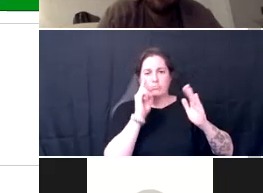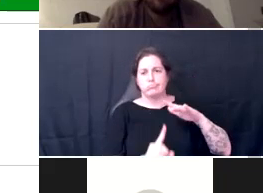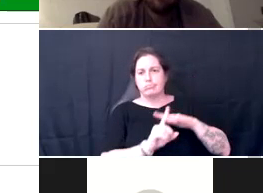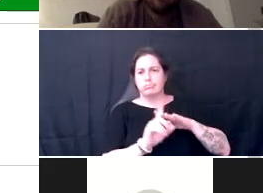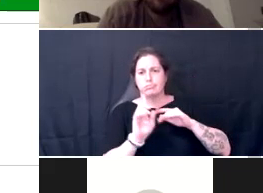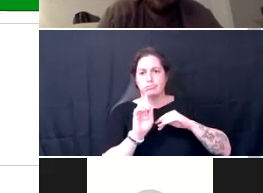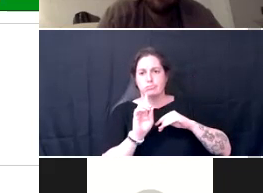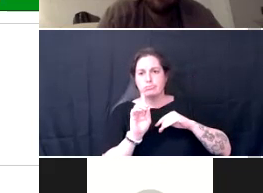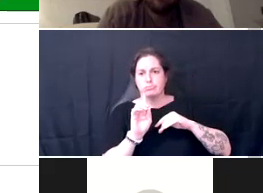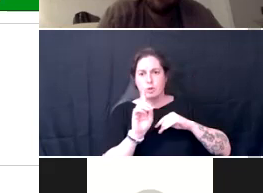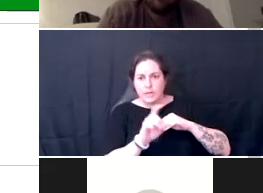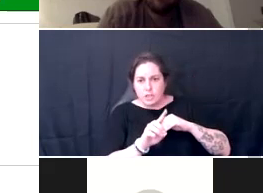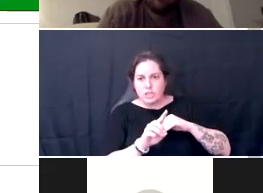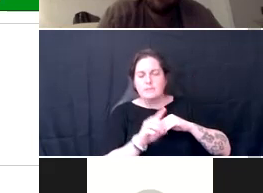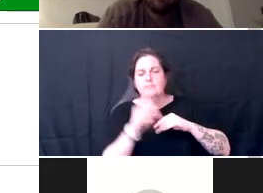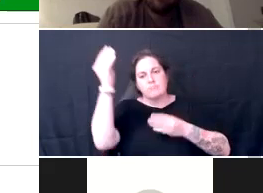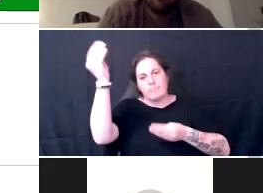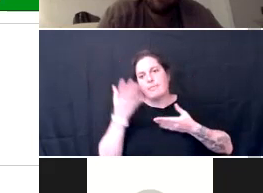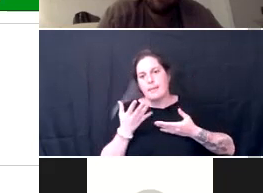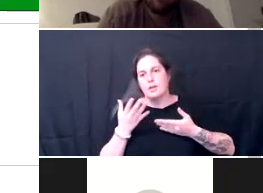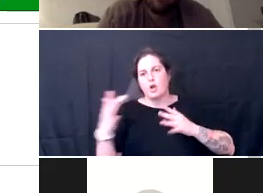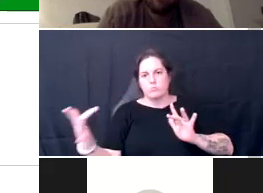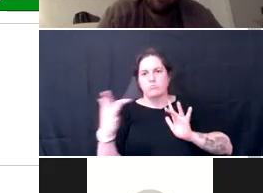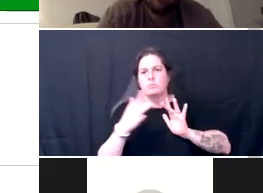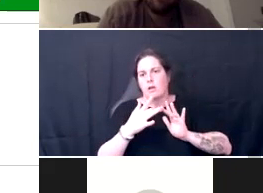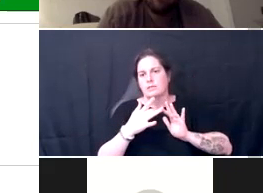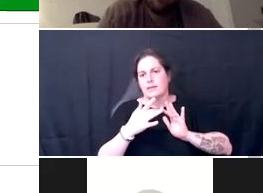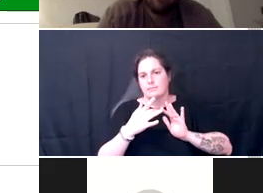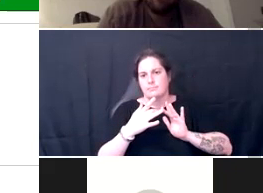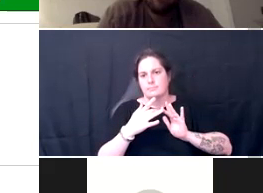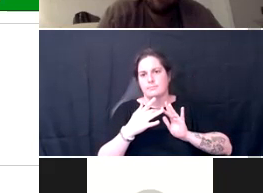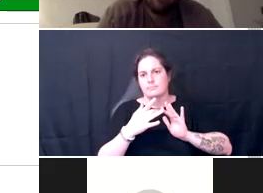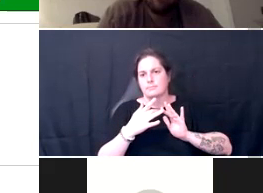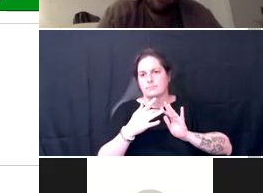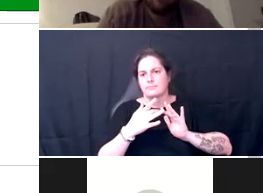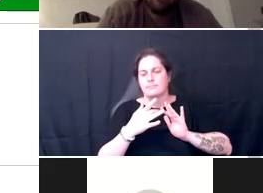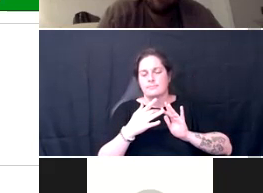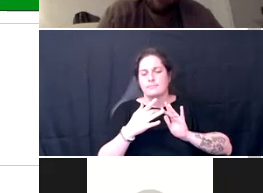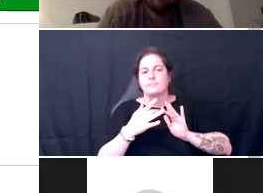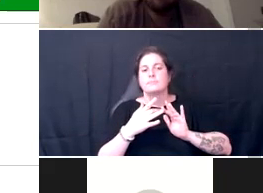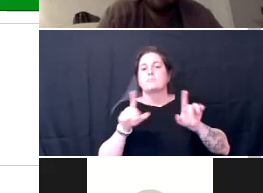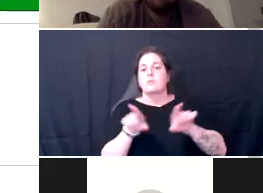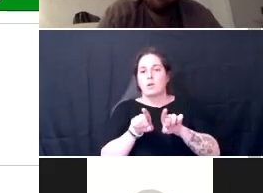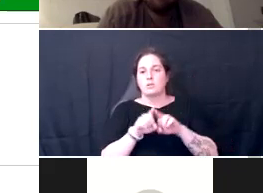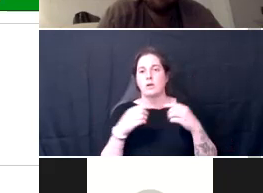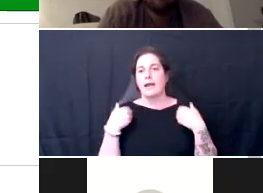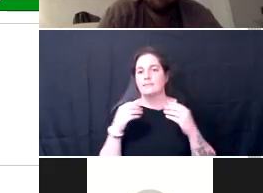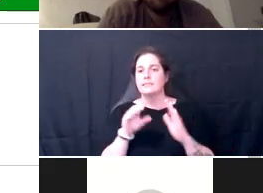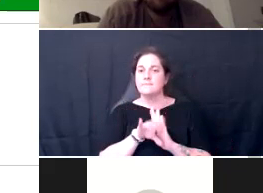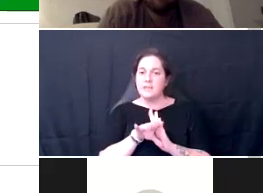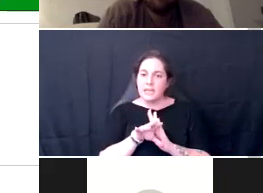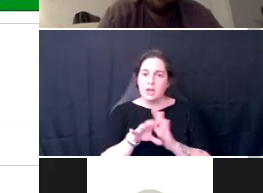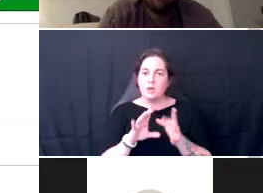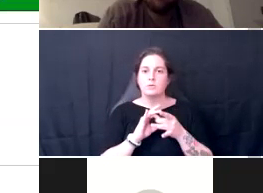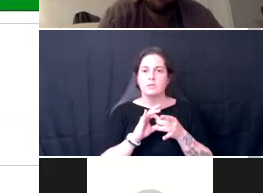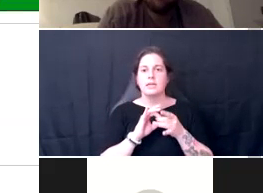me and ask any questions that you have. Okay. So there's also some videos that deal with 2D